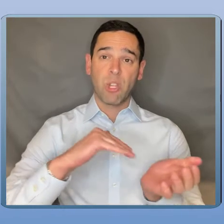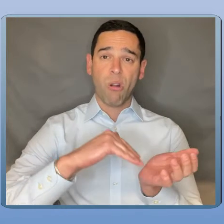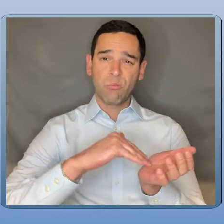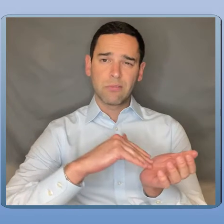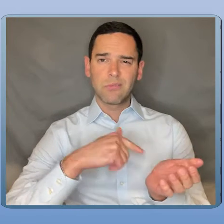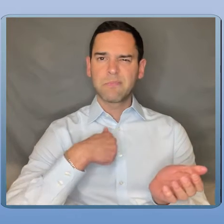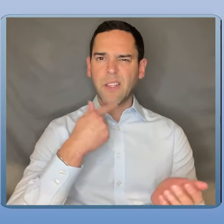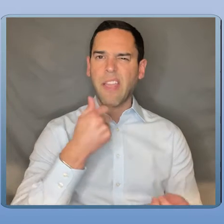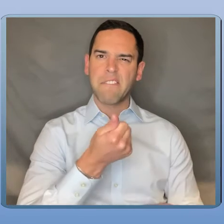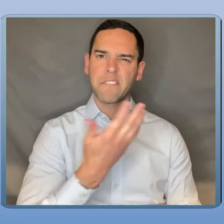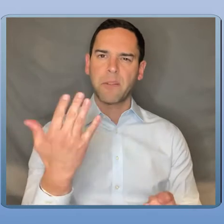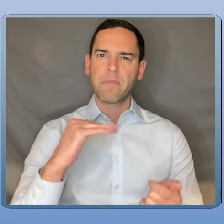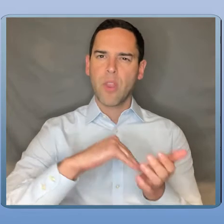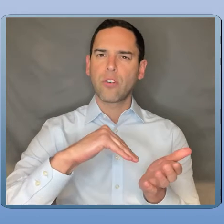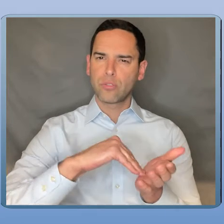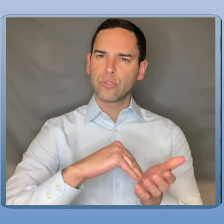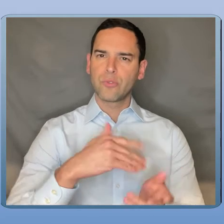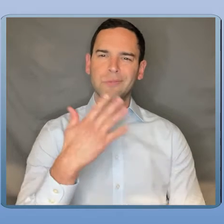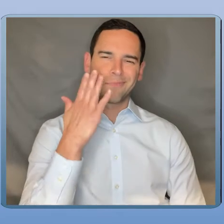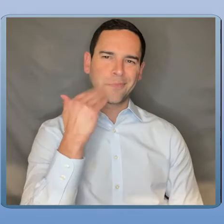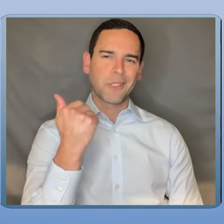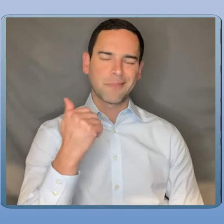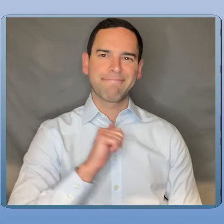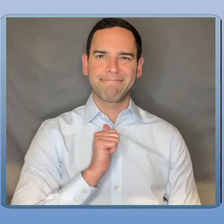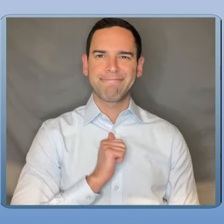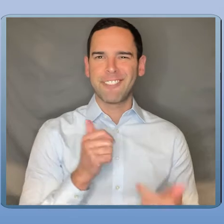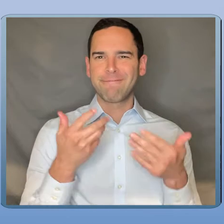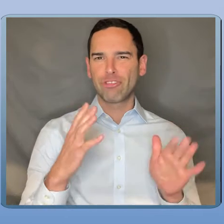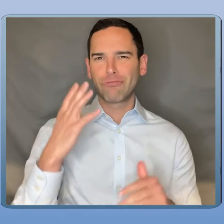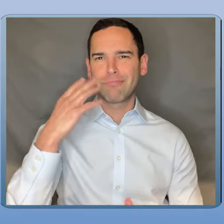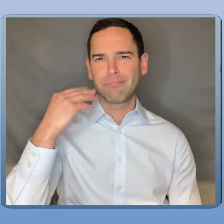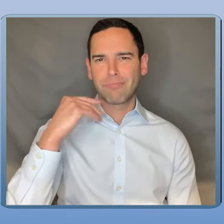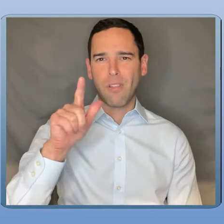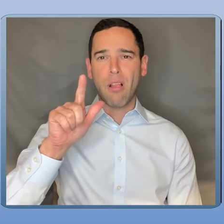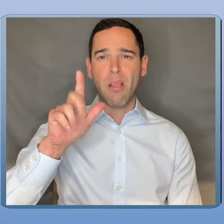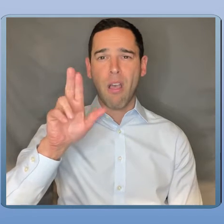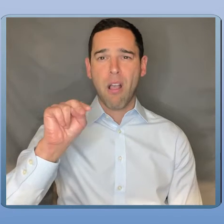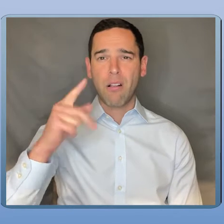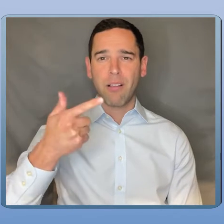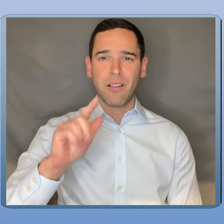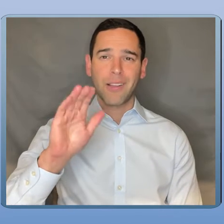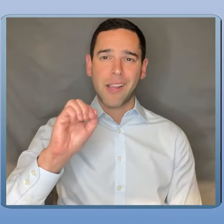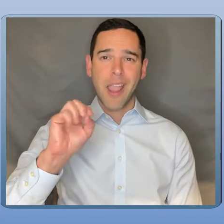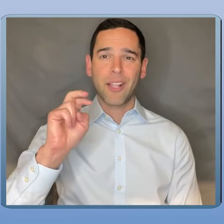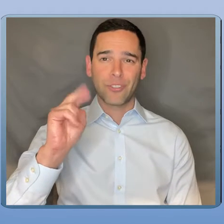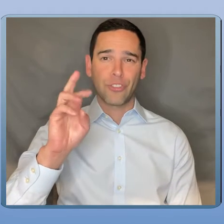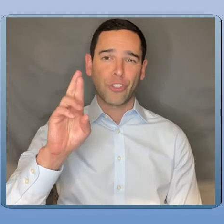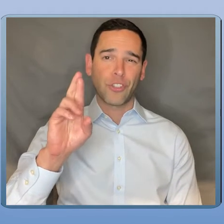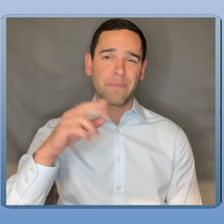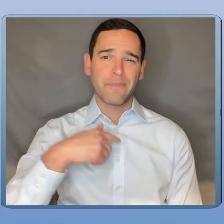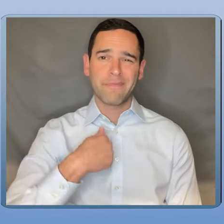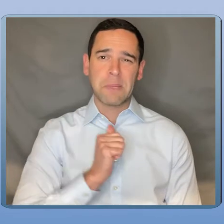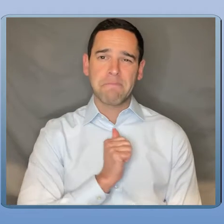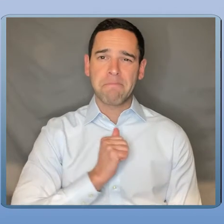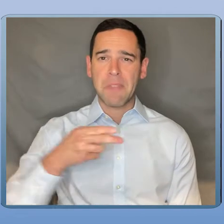the doctors, I have a few doctors because I've also had lung cancer. So that's another reason I'm